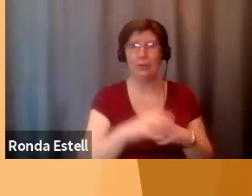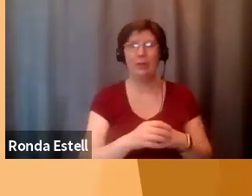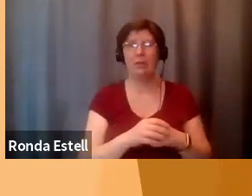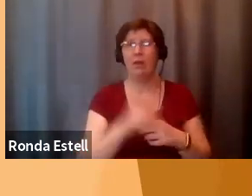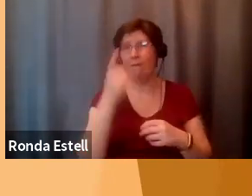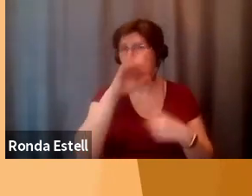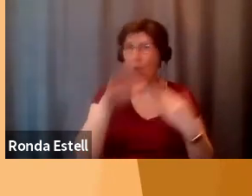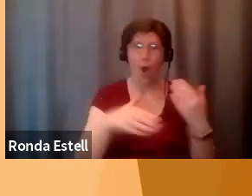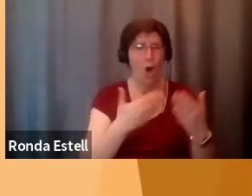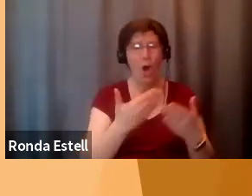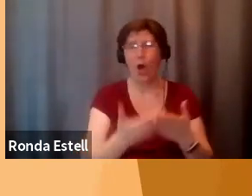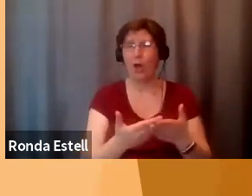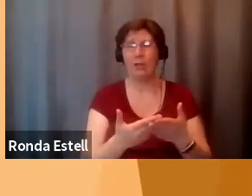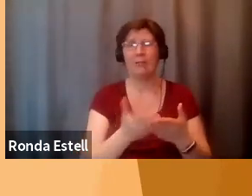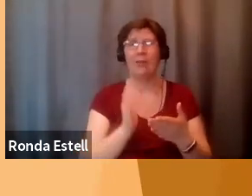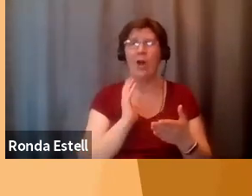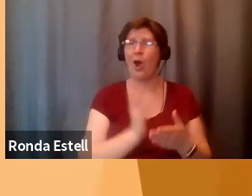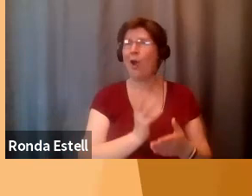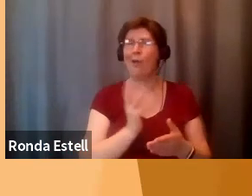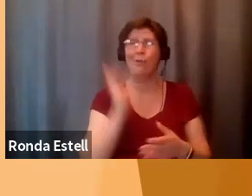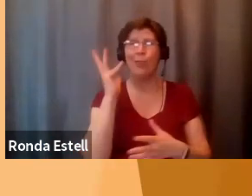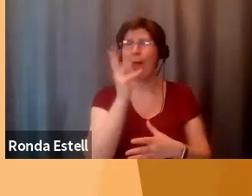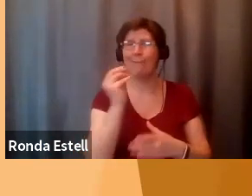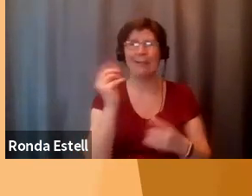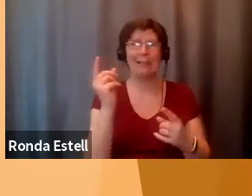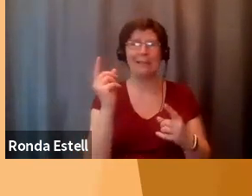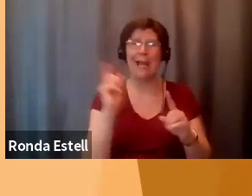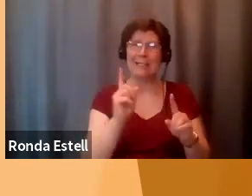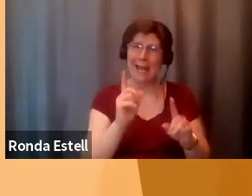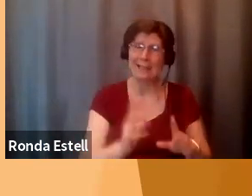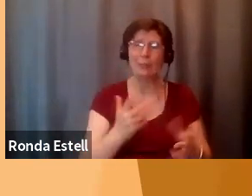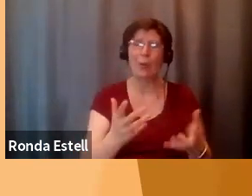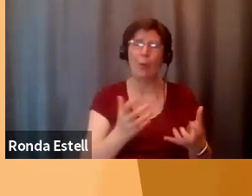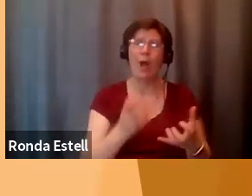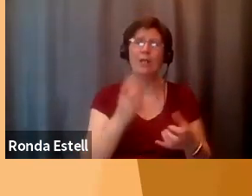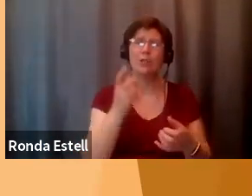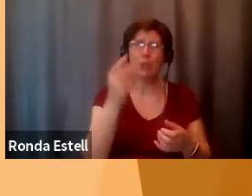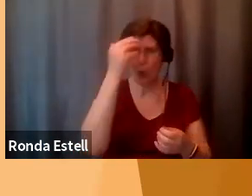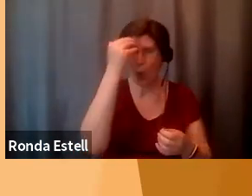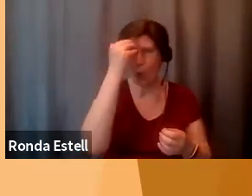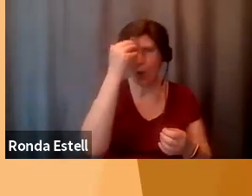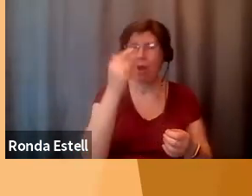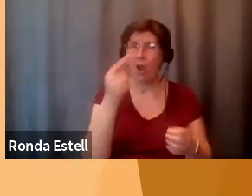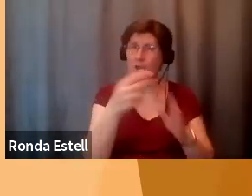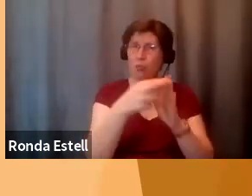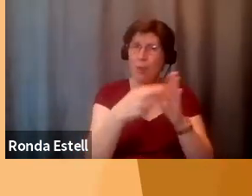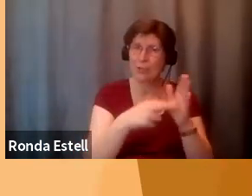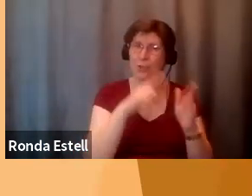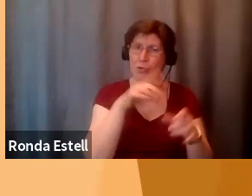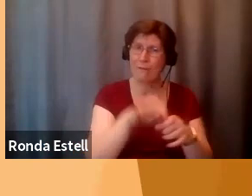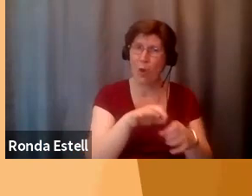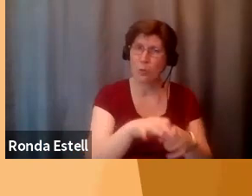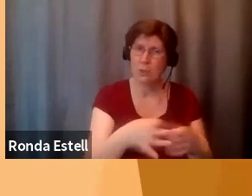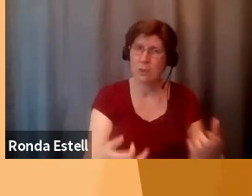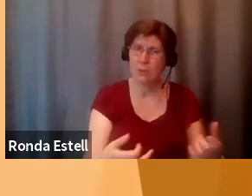of our lovely attendees. We would like you to know, are you registered to vote?